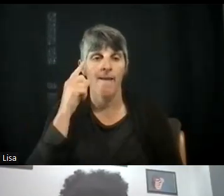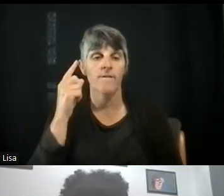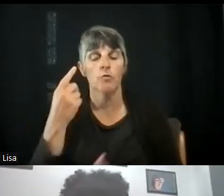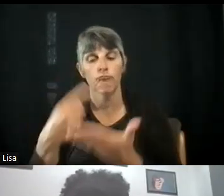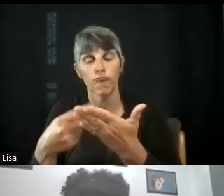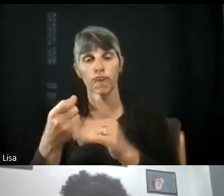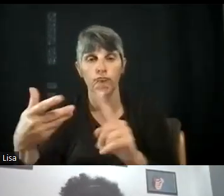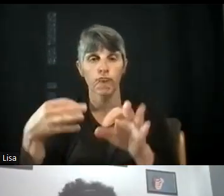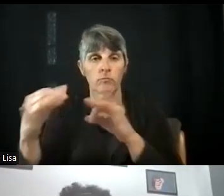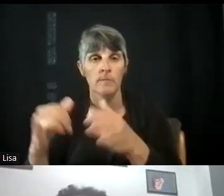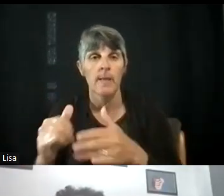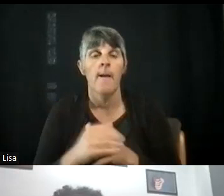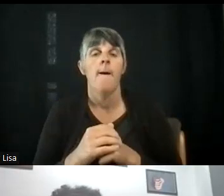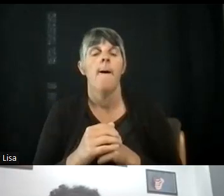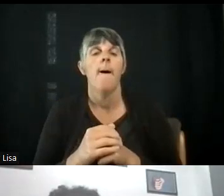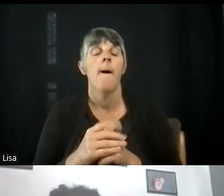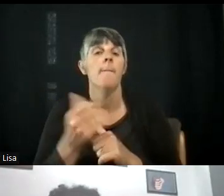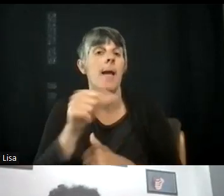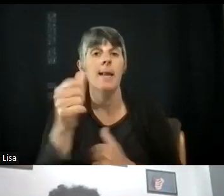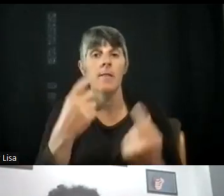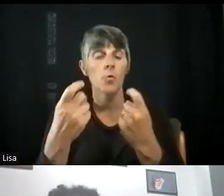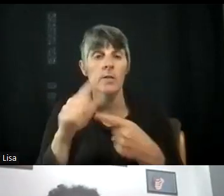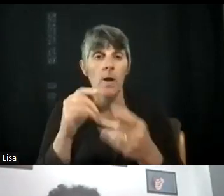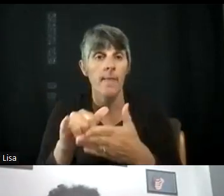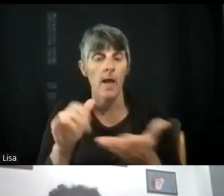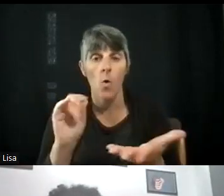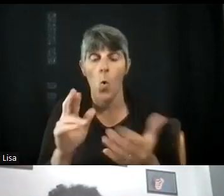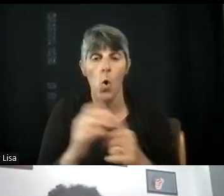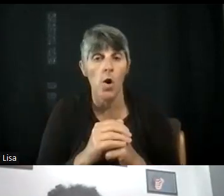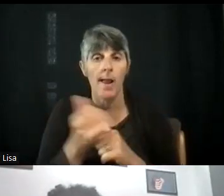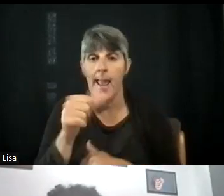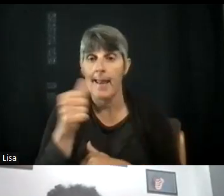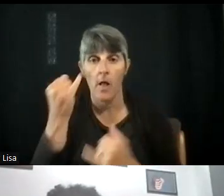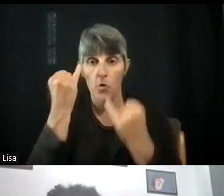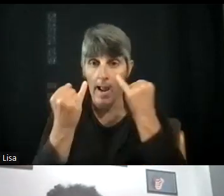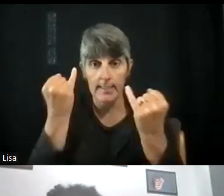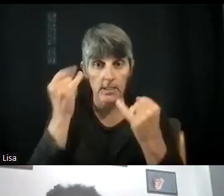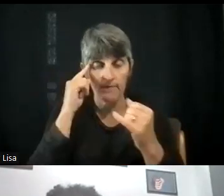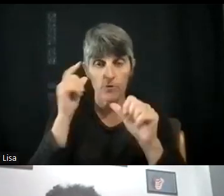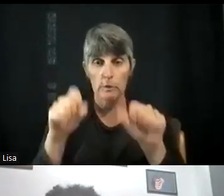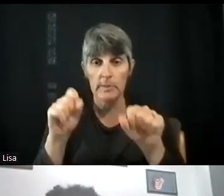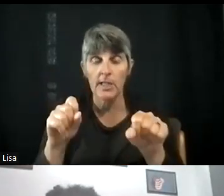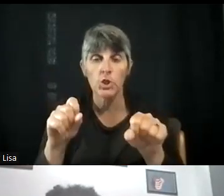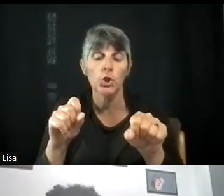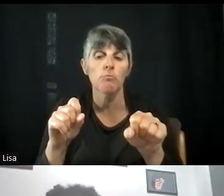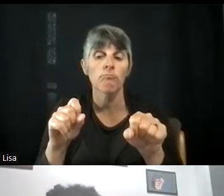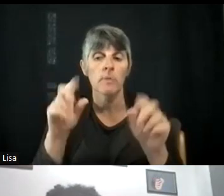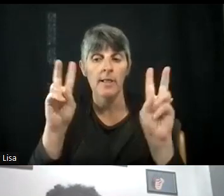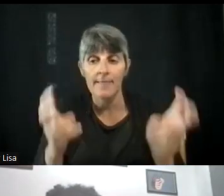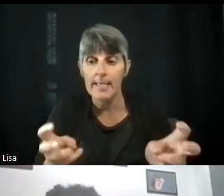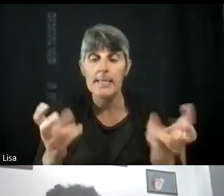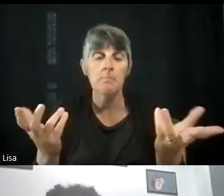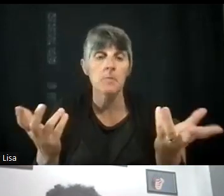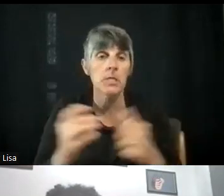about it. Any other questions about that, or any other ideas for potential themes